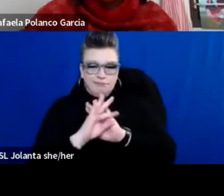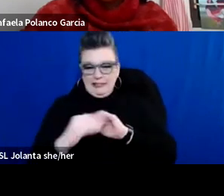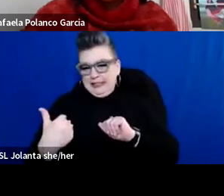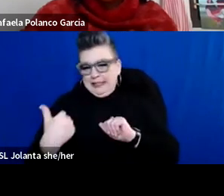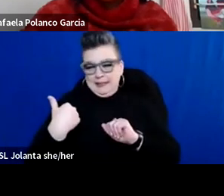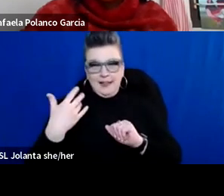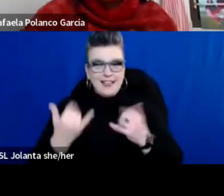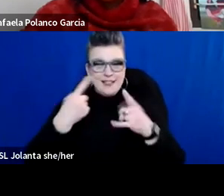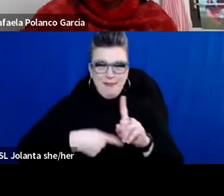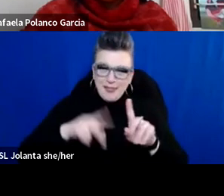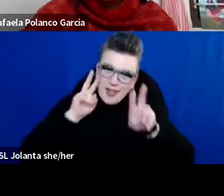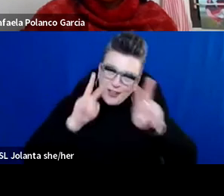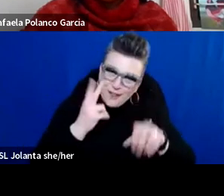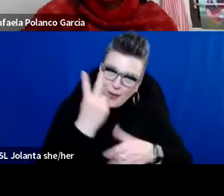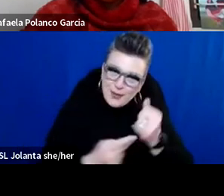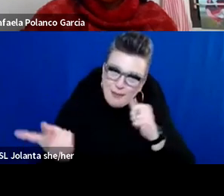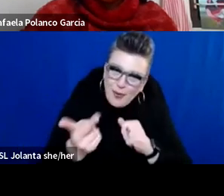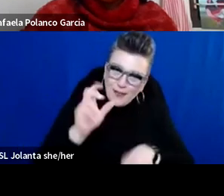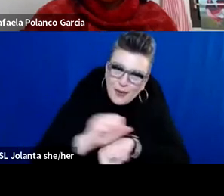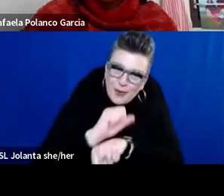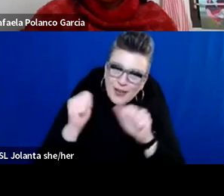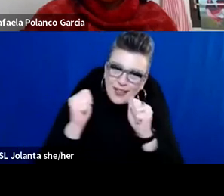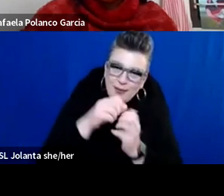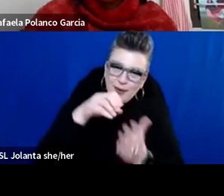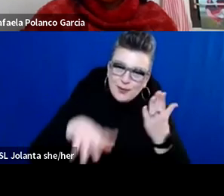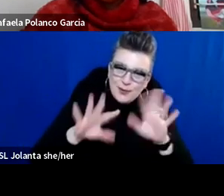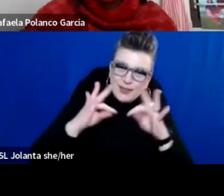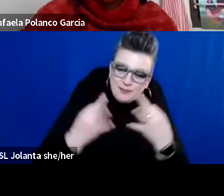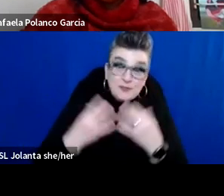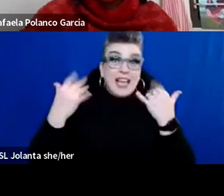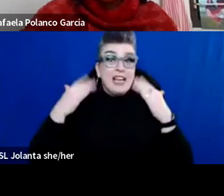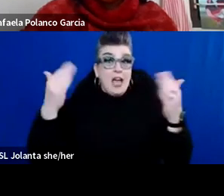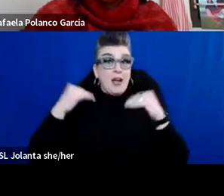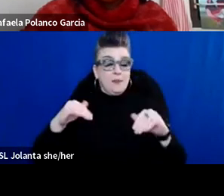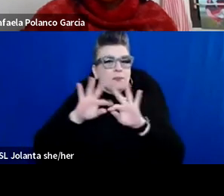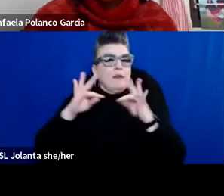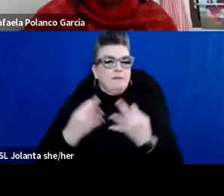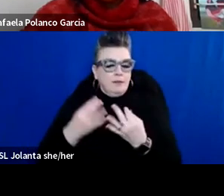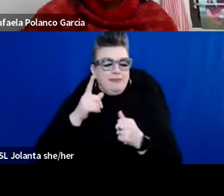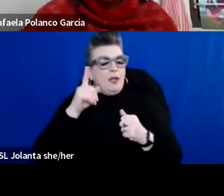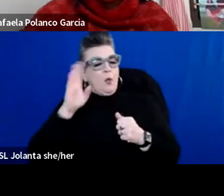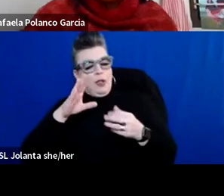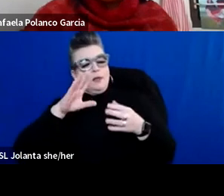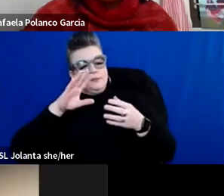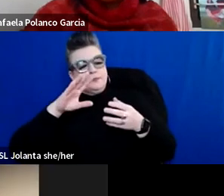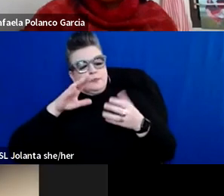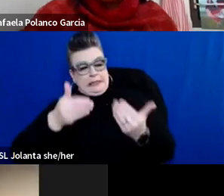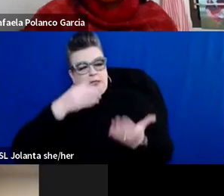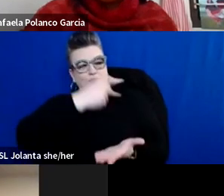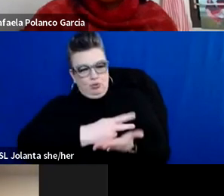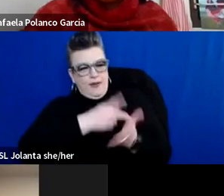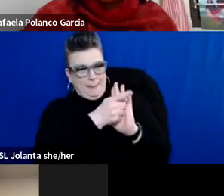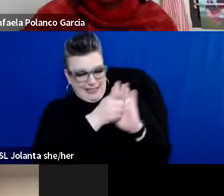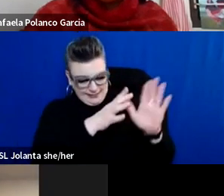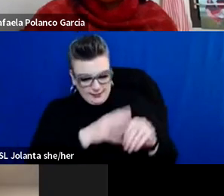so again welcome we'll now move on to the approval of minutes at this time i would like to entertain a motion to approve the